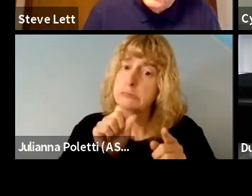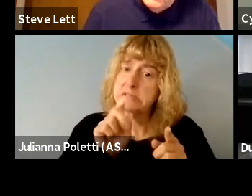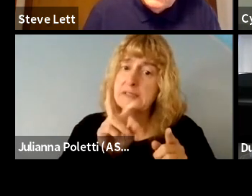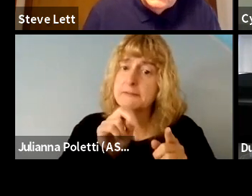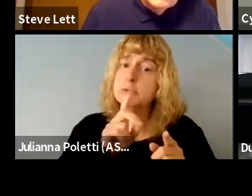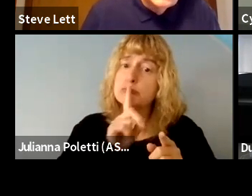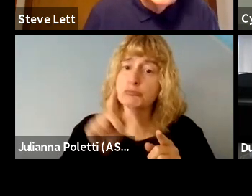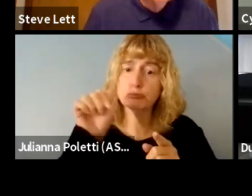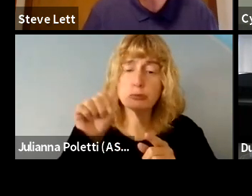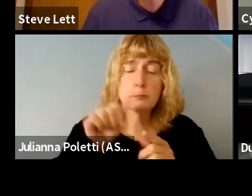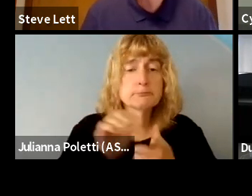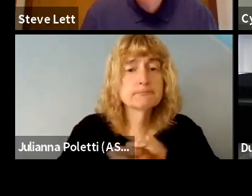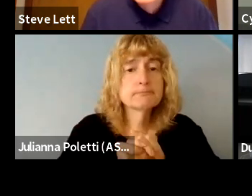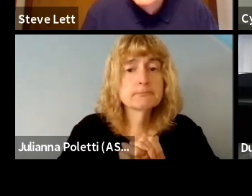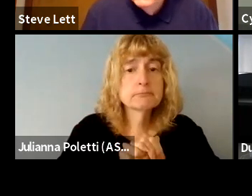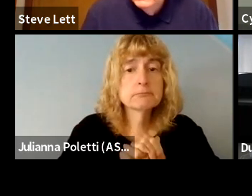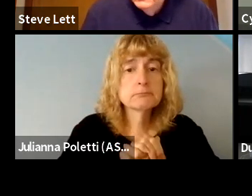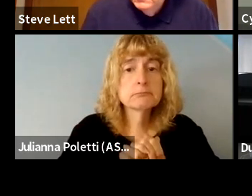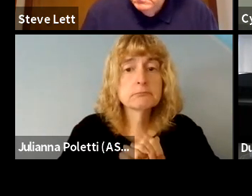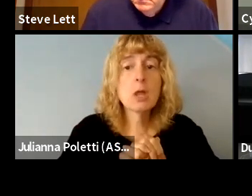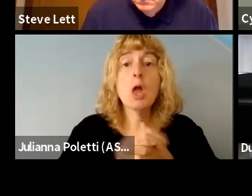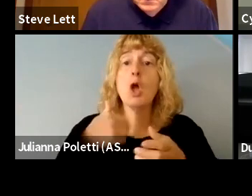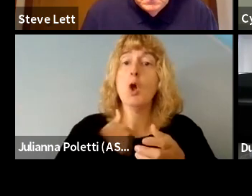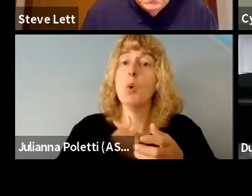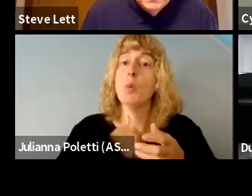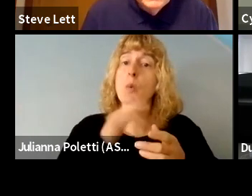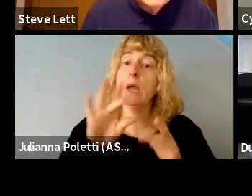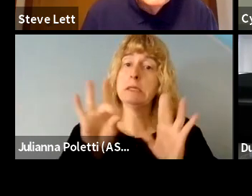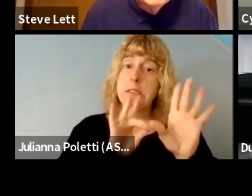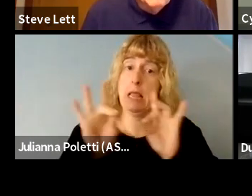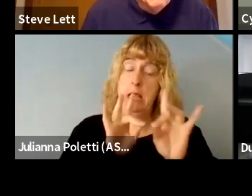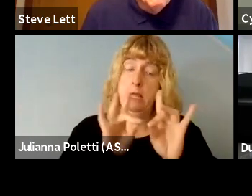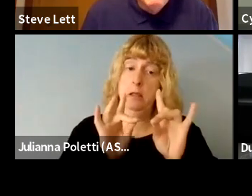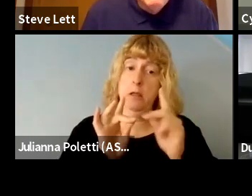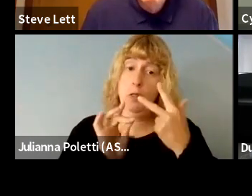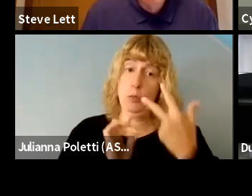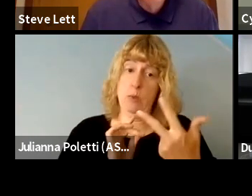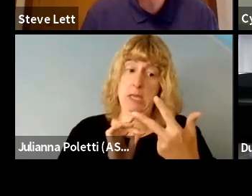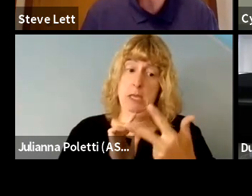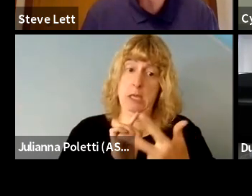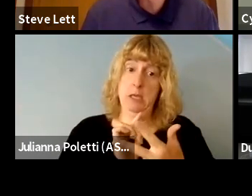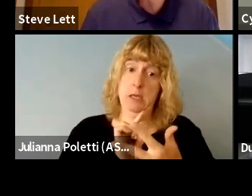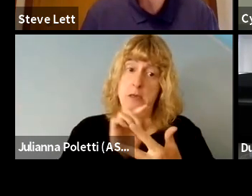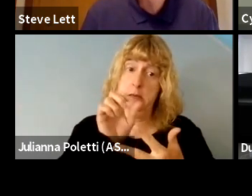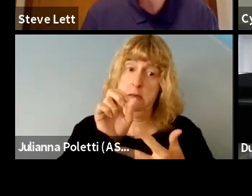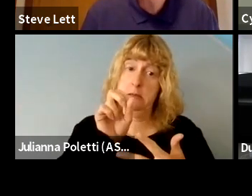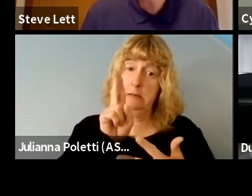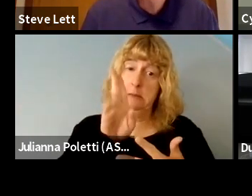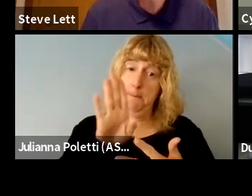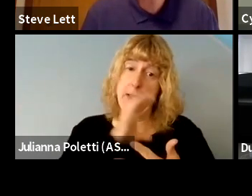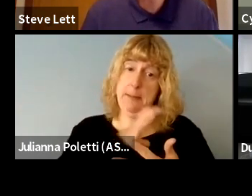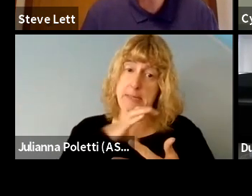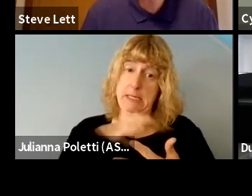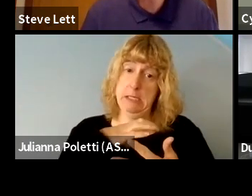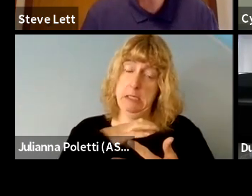When we select the 3 different subcommittees, wouldn't it be pertinent if all of